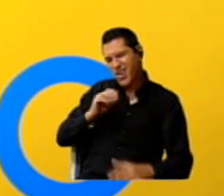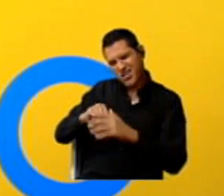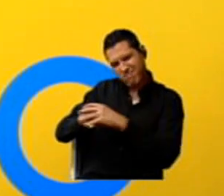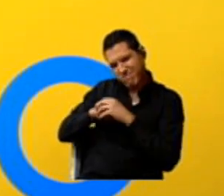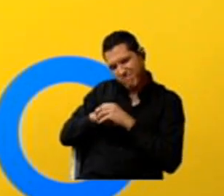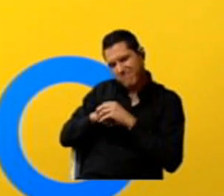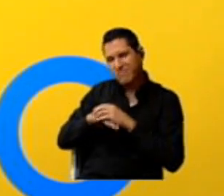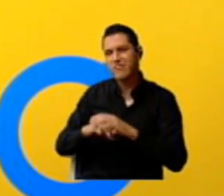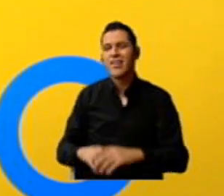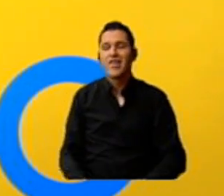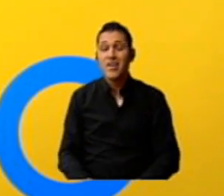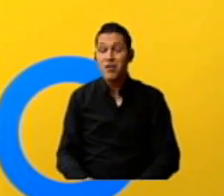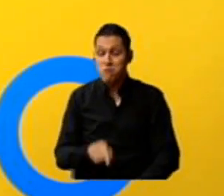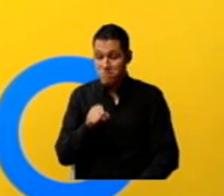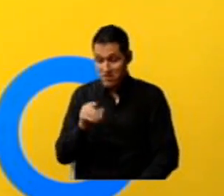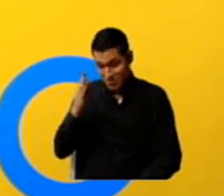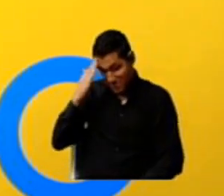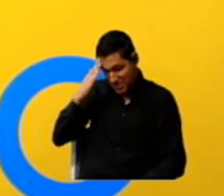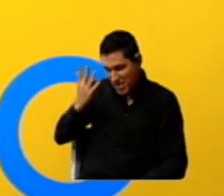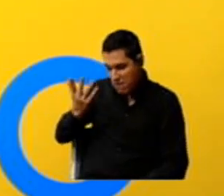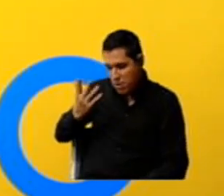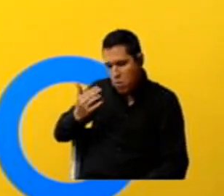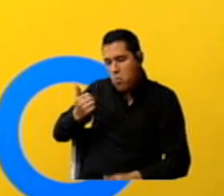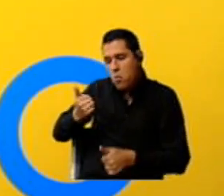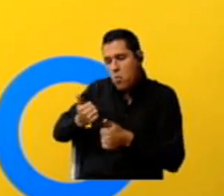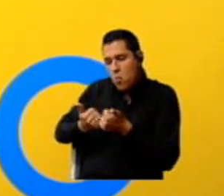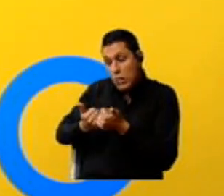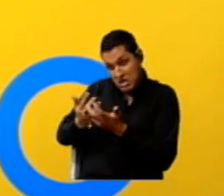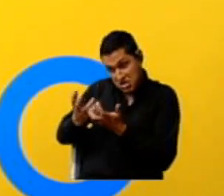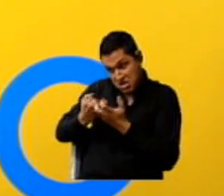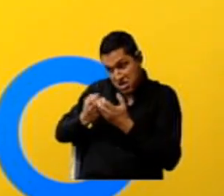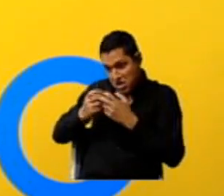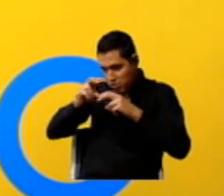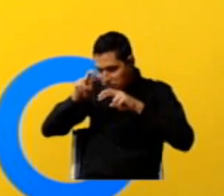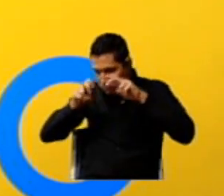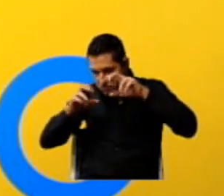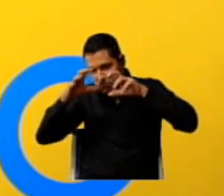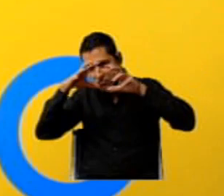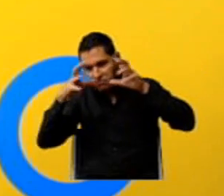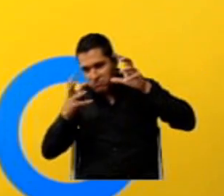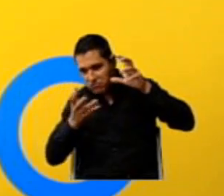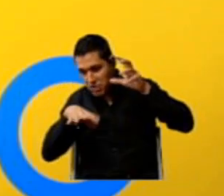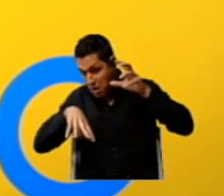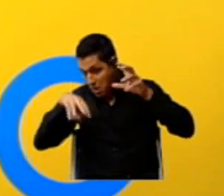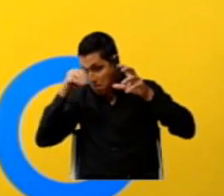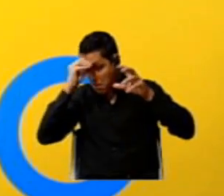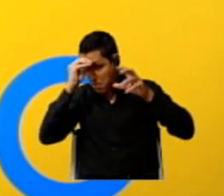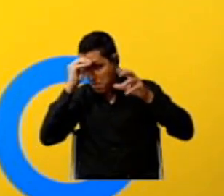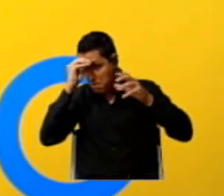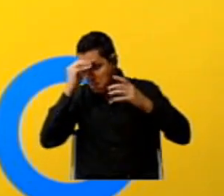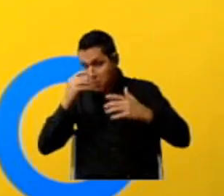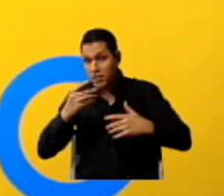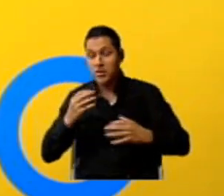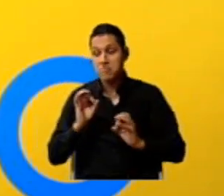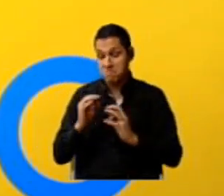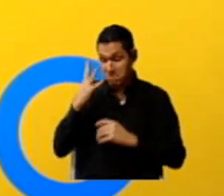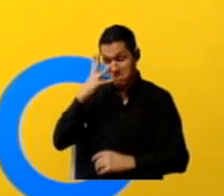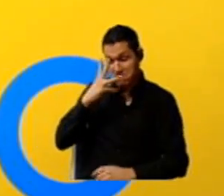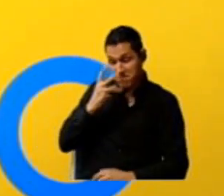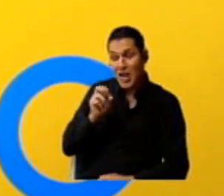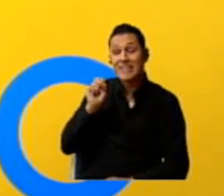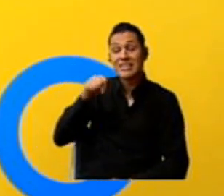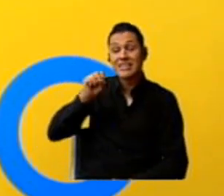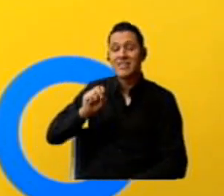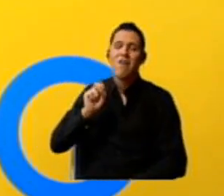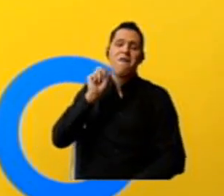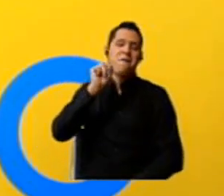countries. Do you want to explore, learn, and have lots of fun? Yes! So this